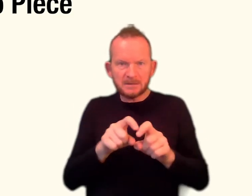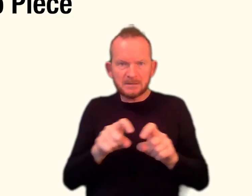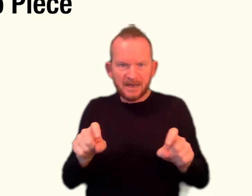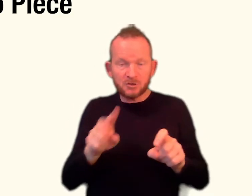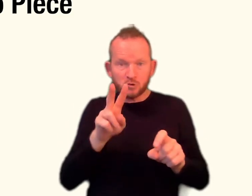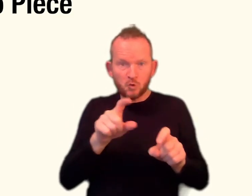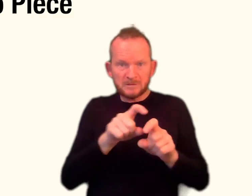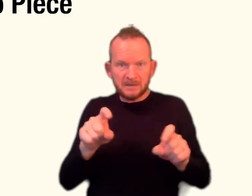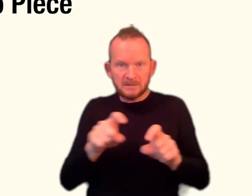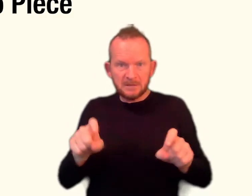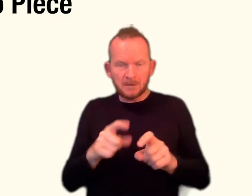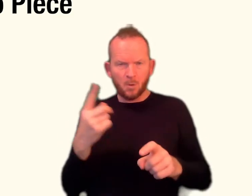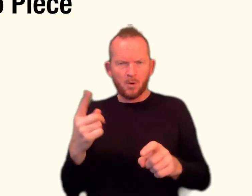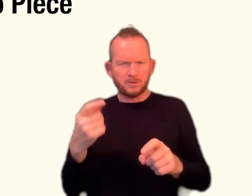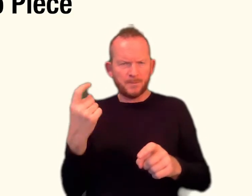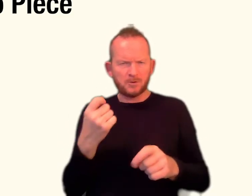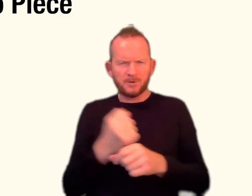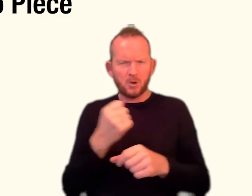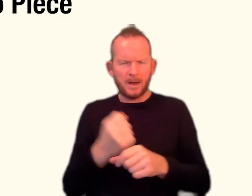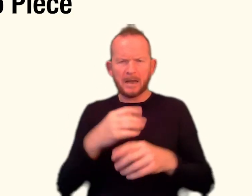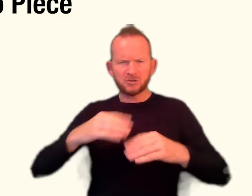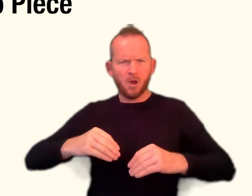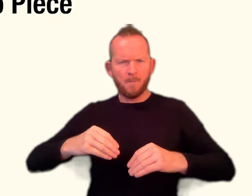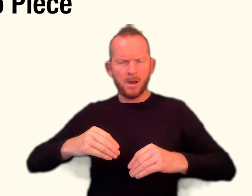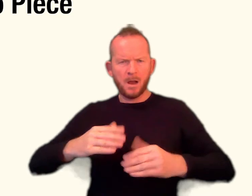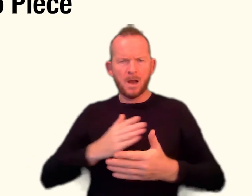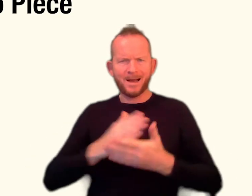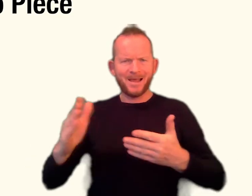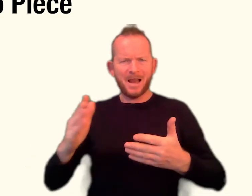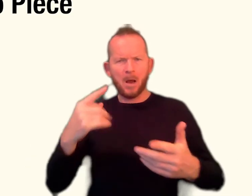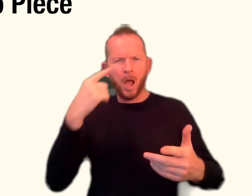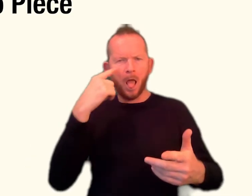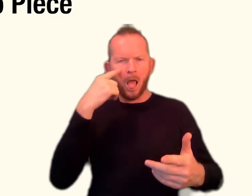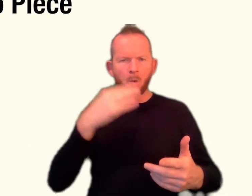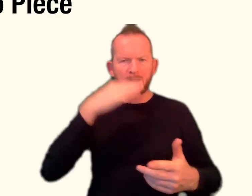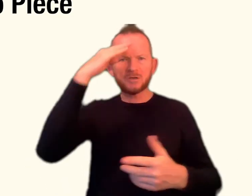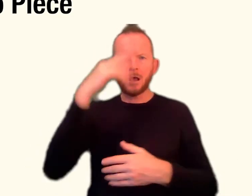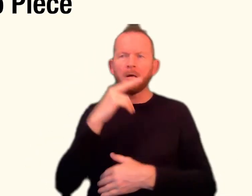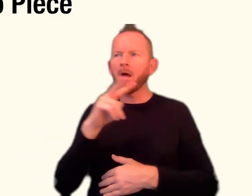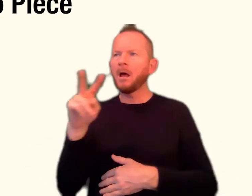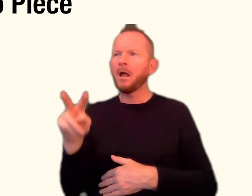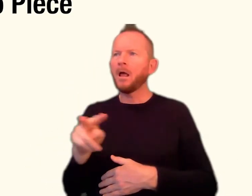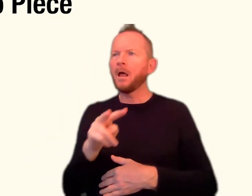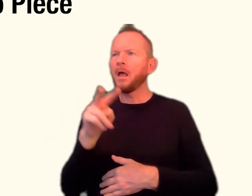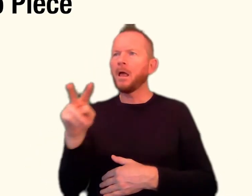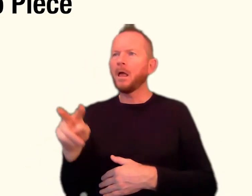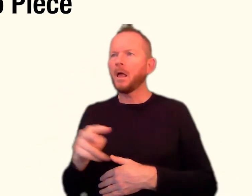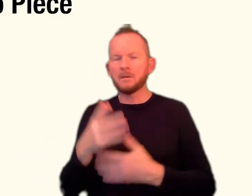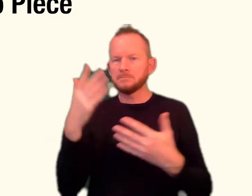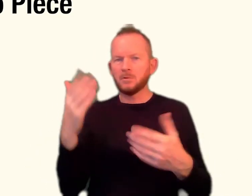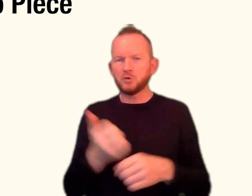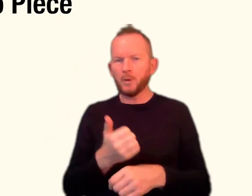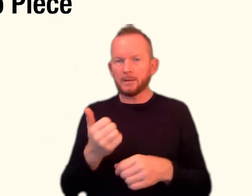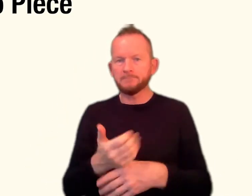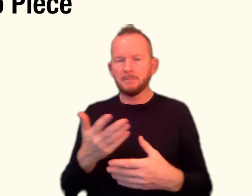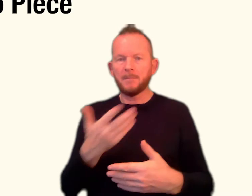we were supposed to be doing, and then I would just stop, and clearly I was looking out the window, or goodness knows what I was doing, and